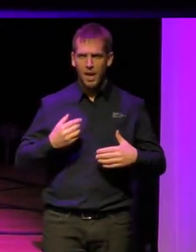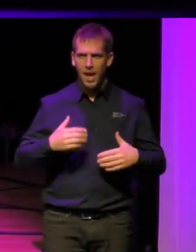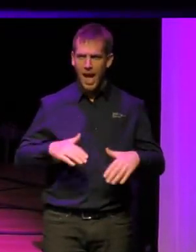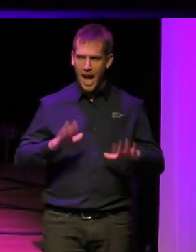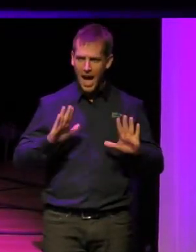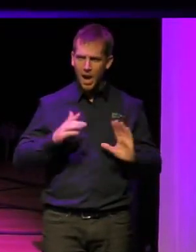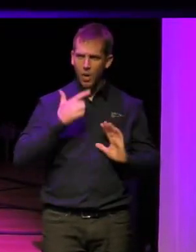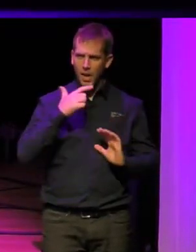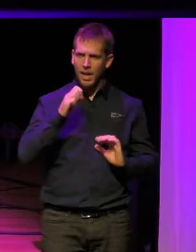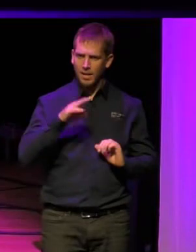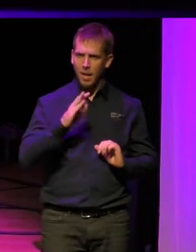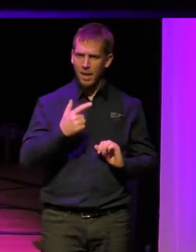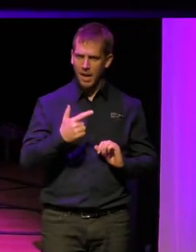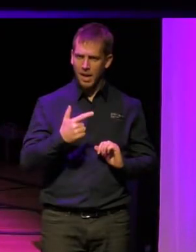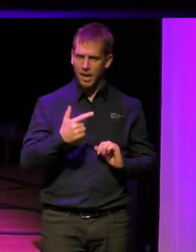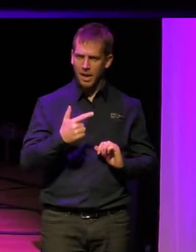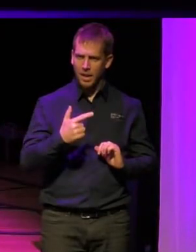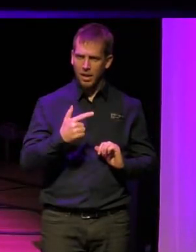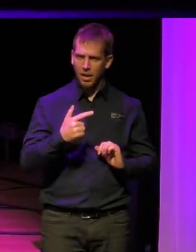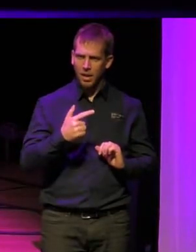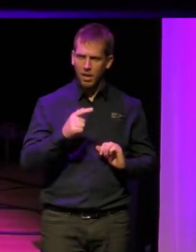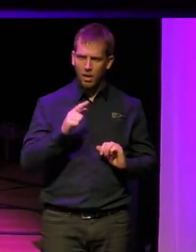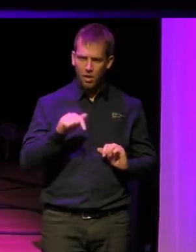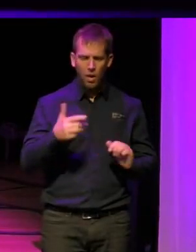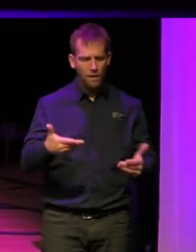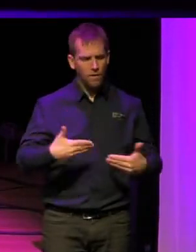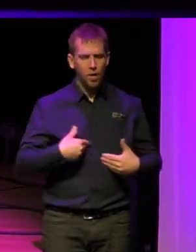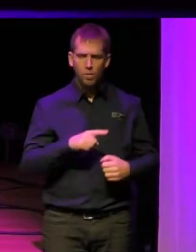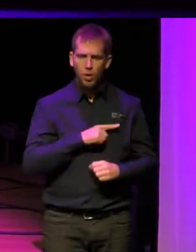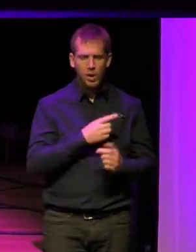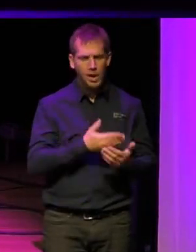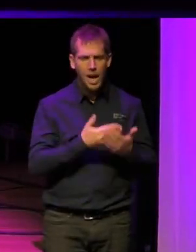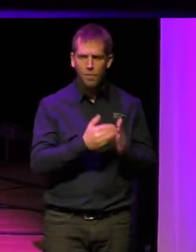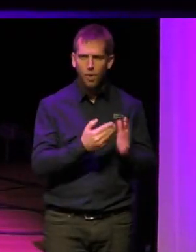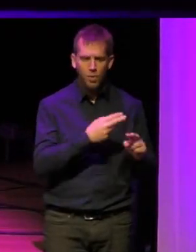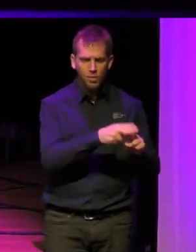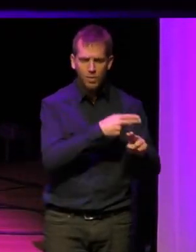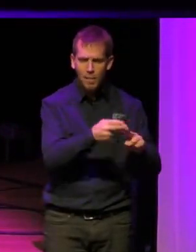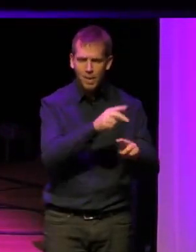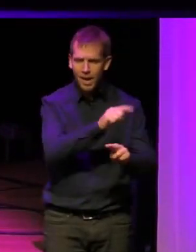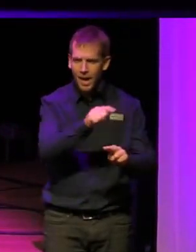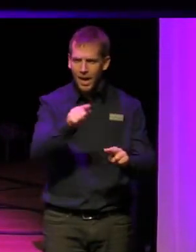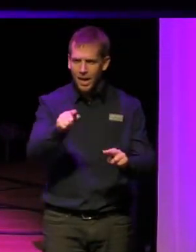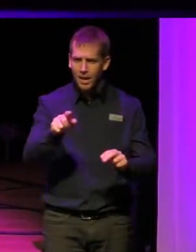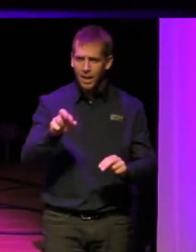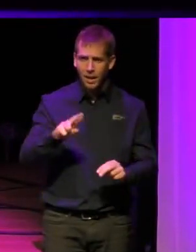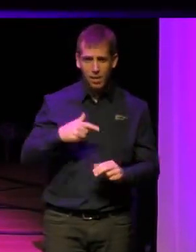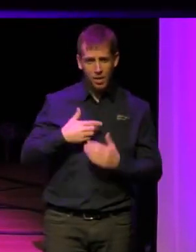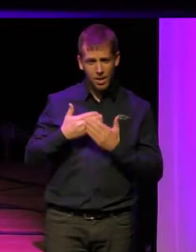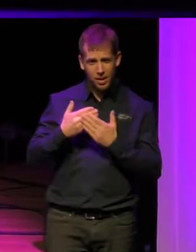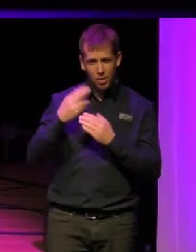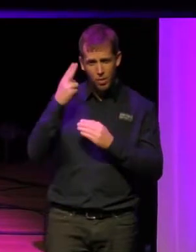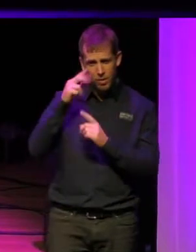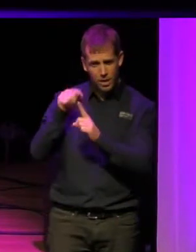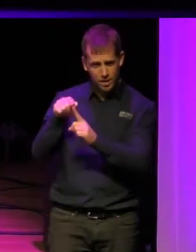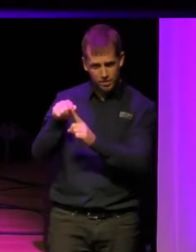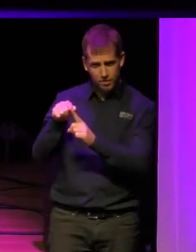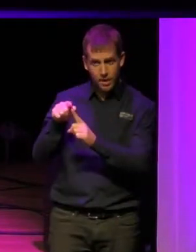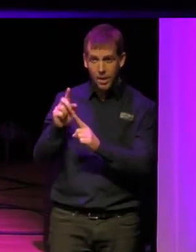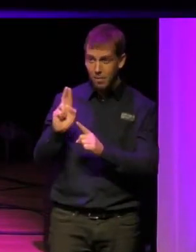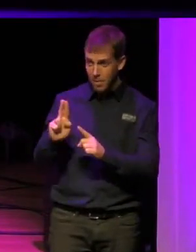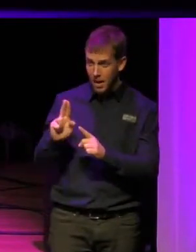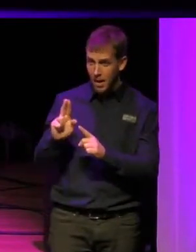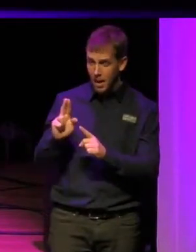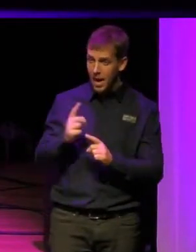total strangers. Incidentally, for me to even just study at university, a Christian organization from